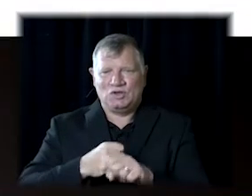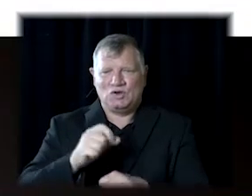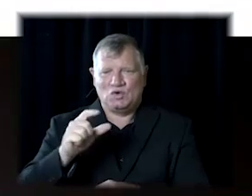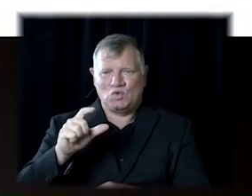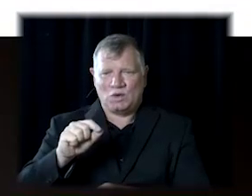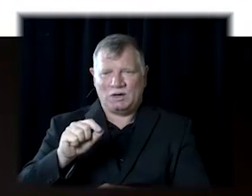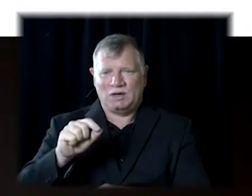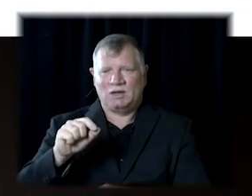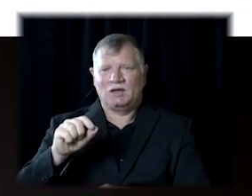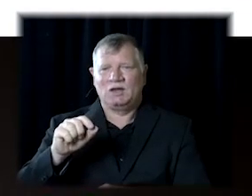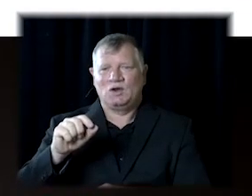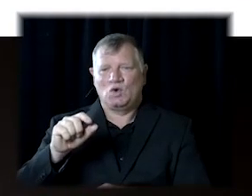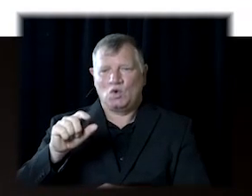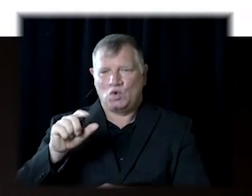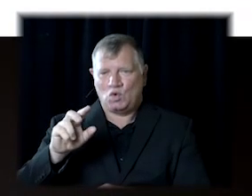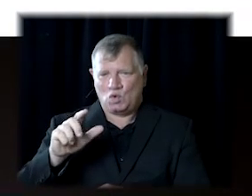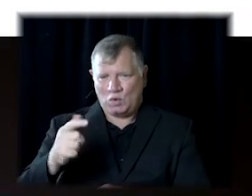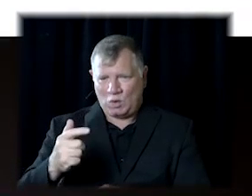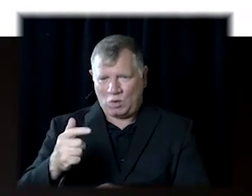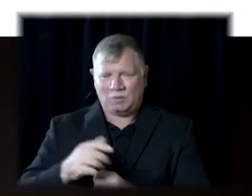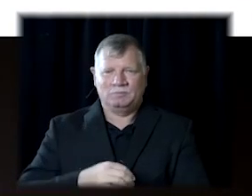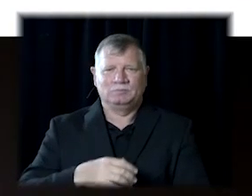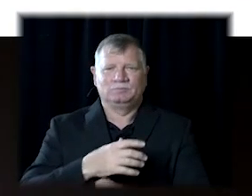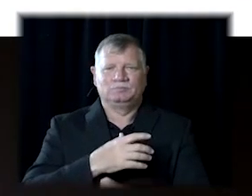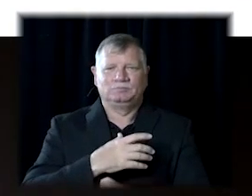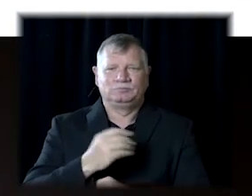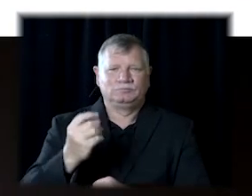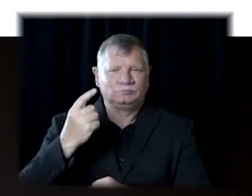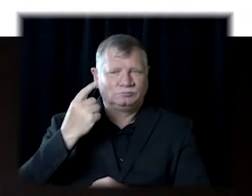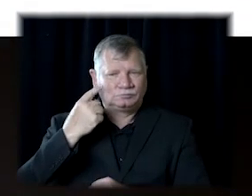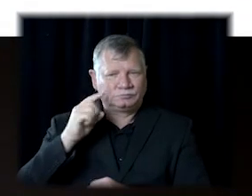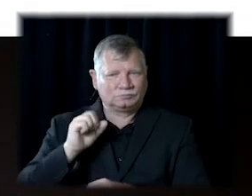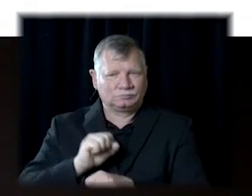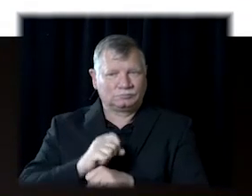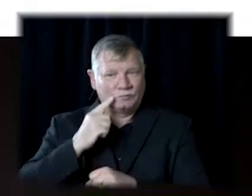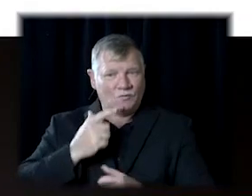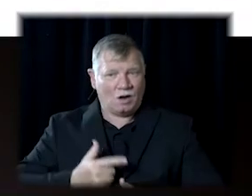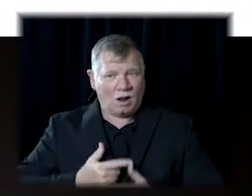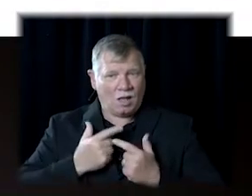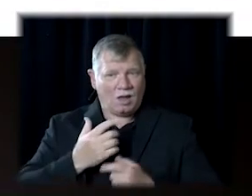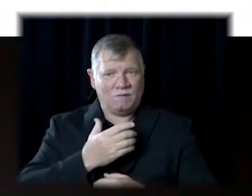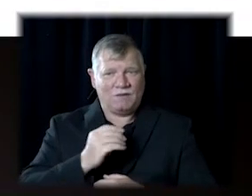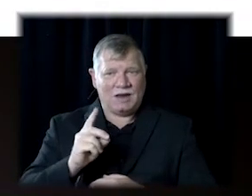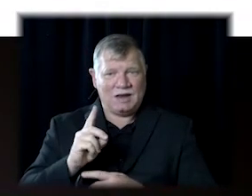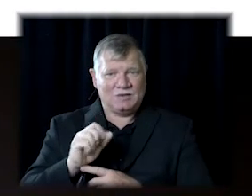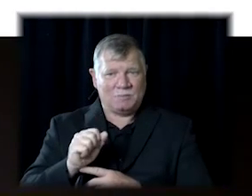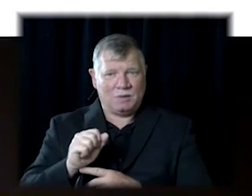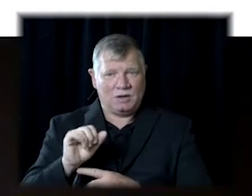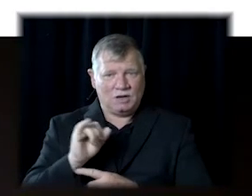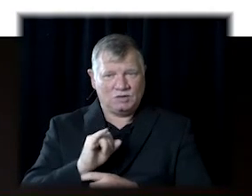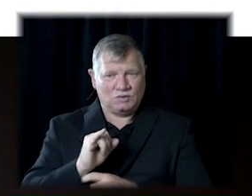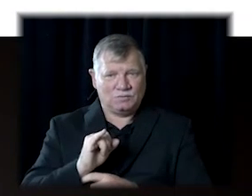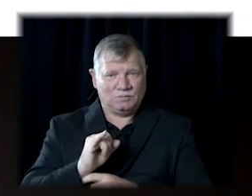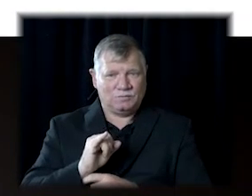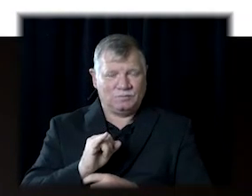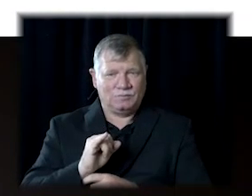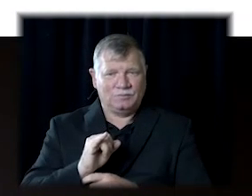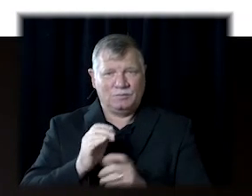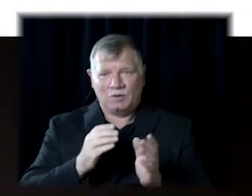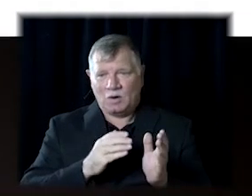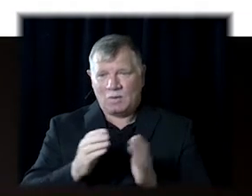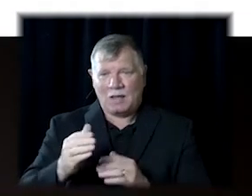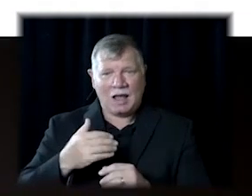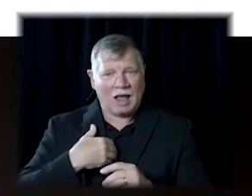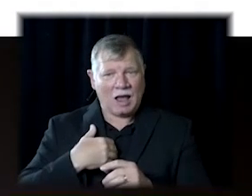An additional $250 per year employer contribution to life and disability insurance. The plan reflects